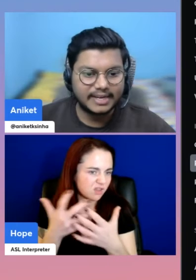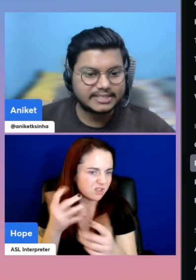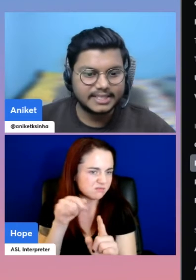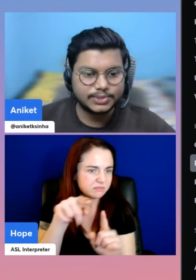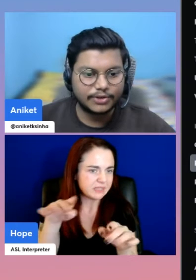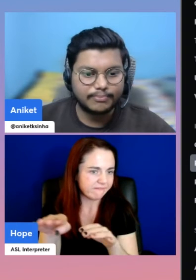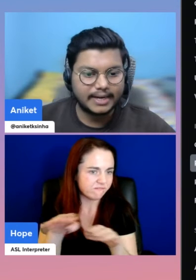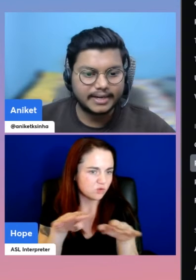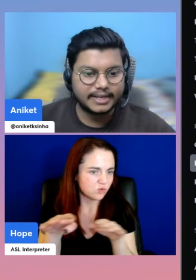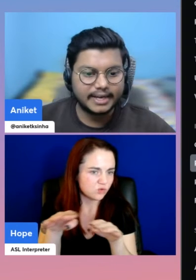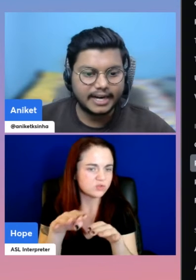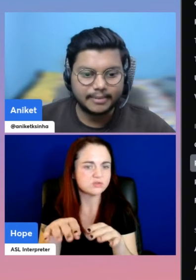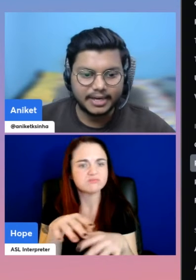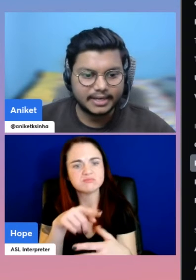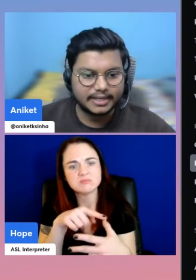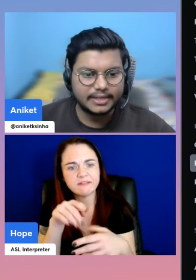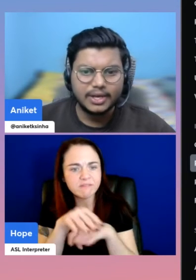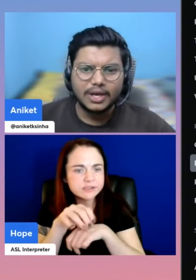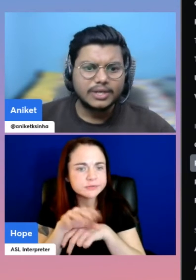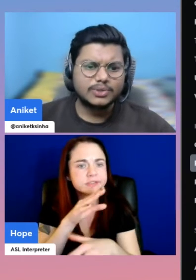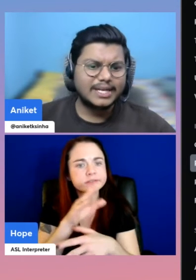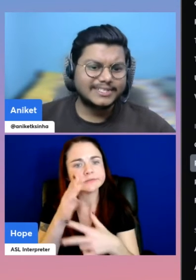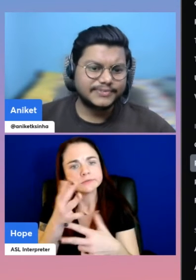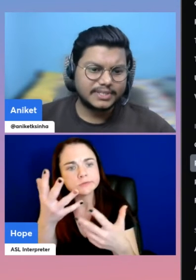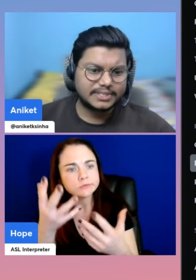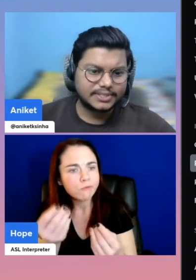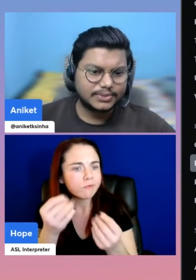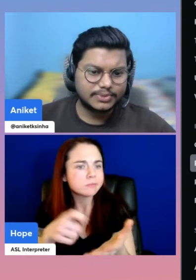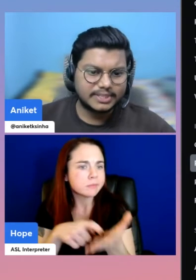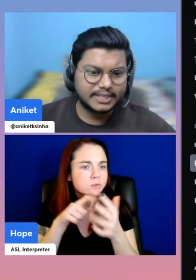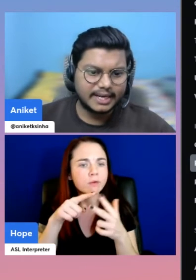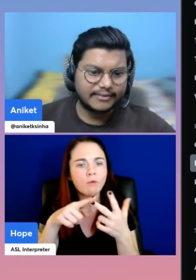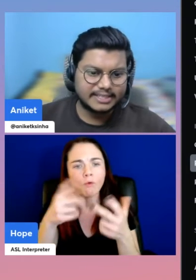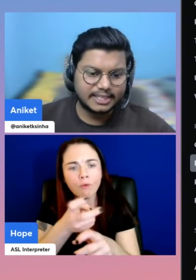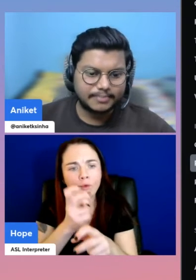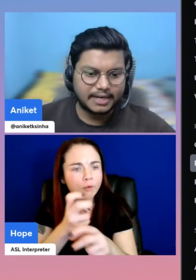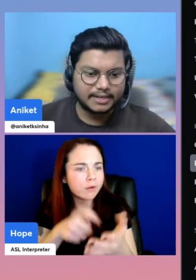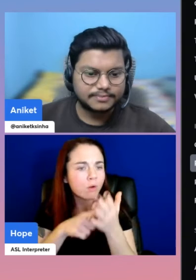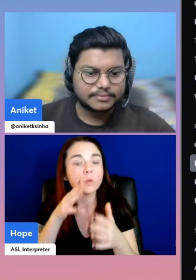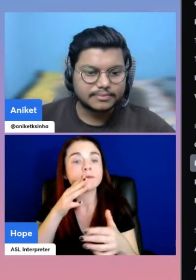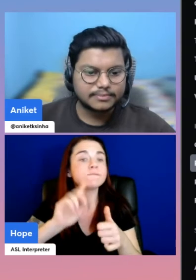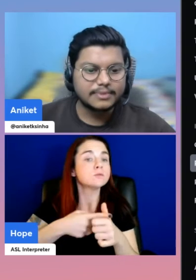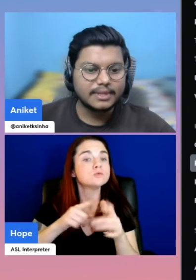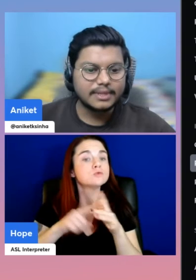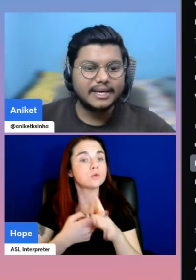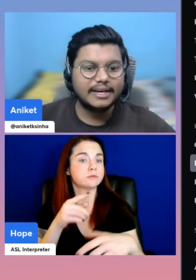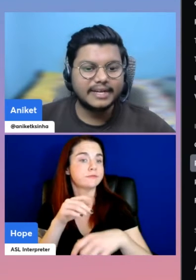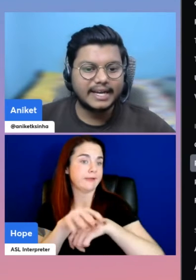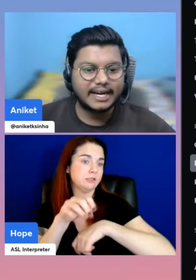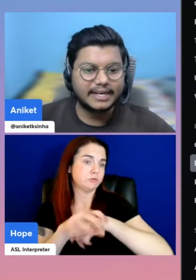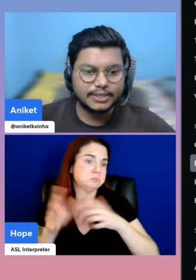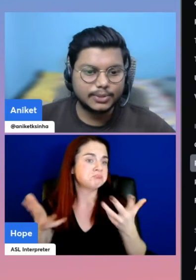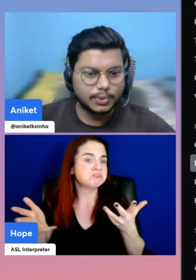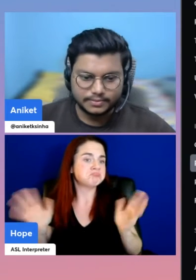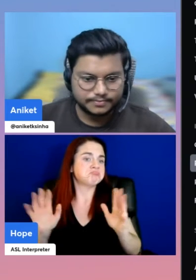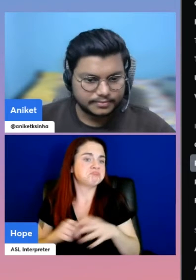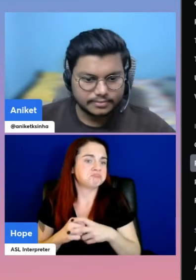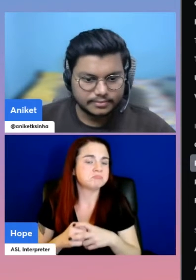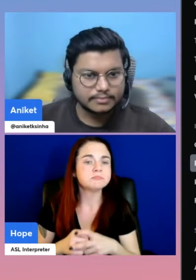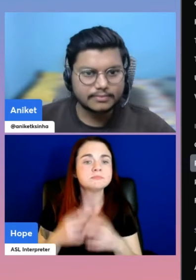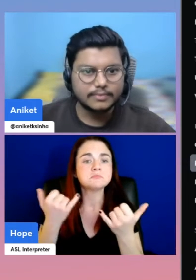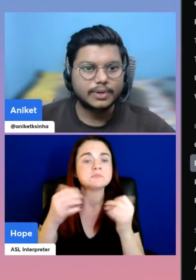We have advisory, soft mandatory, and hard mandatory. So let's first use the advisory part, and here we can add the